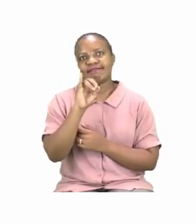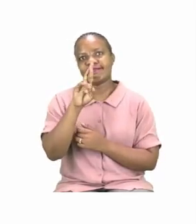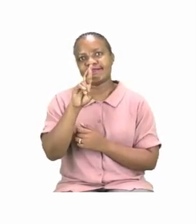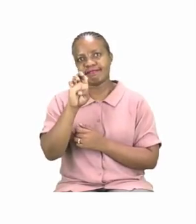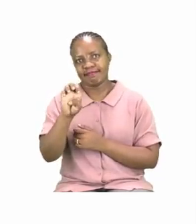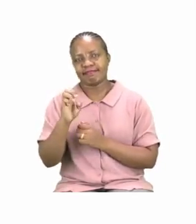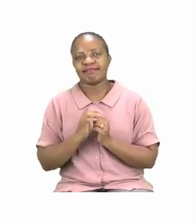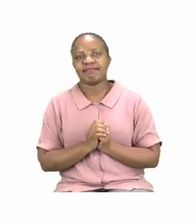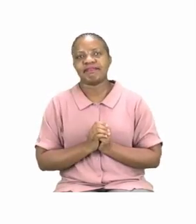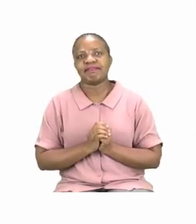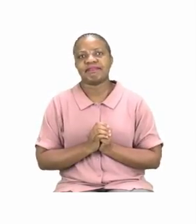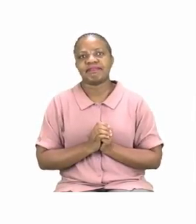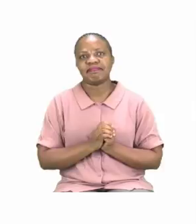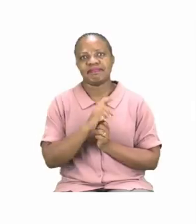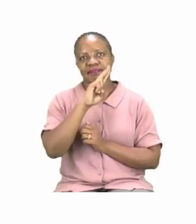Heat,